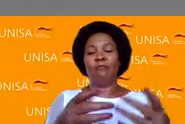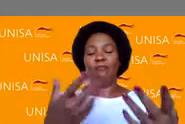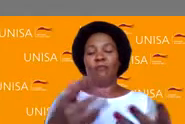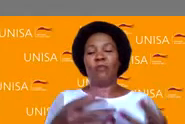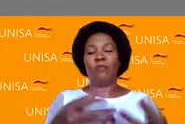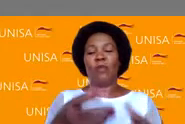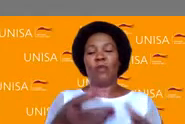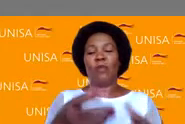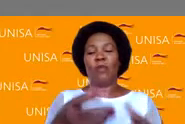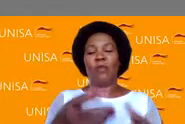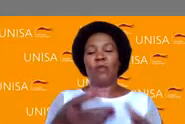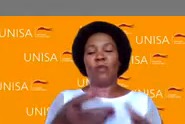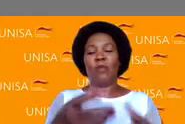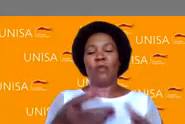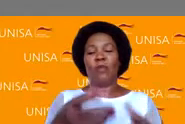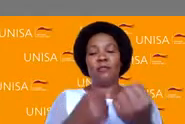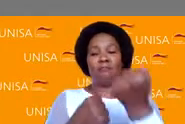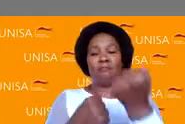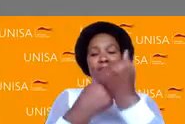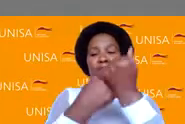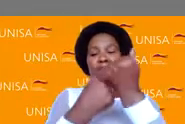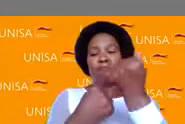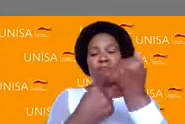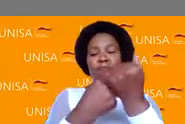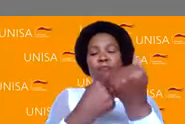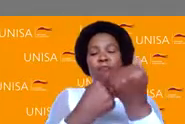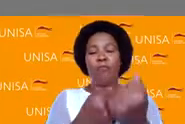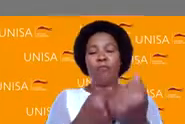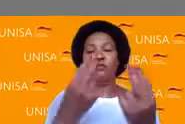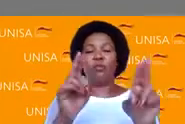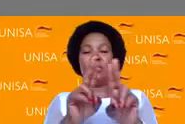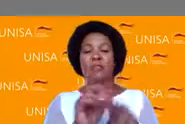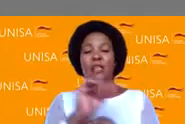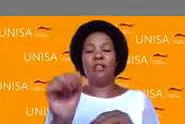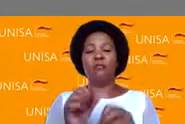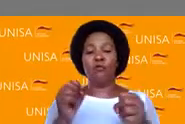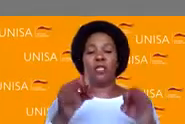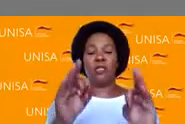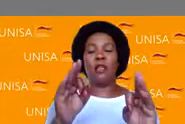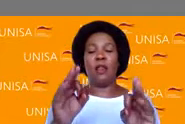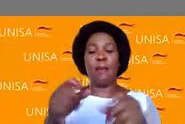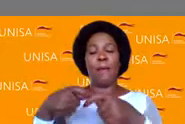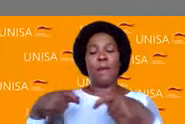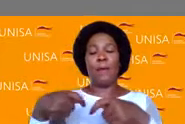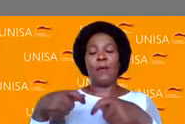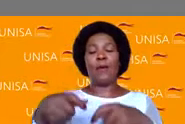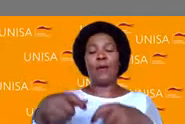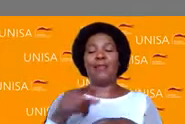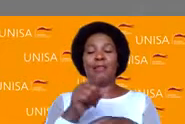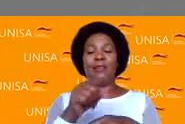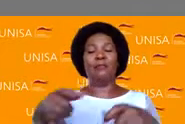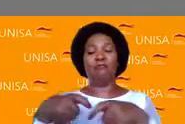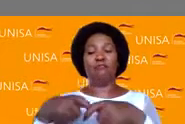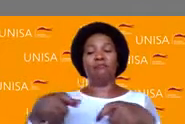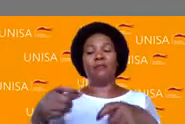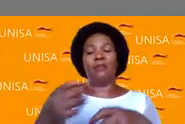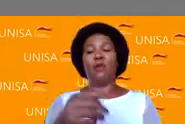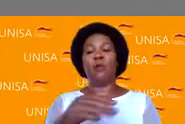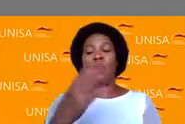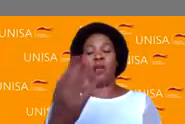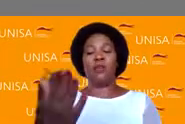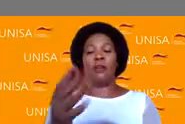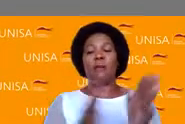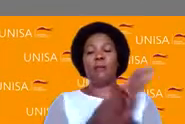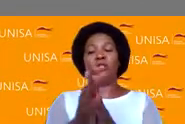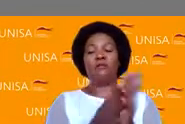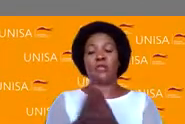backed up by the university as having this official badge. So badges is really, on the one hand, a very